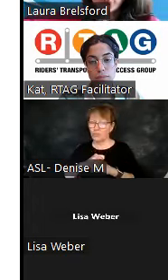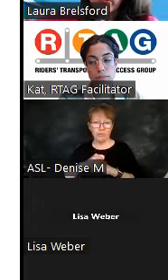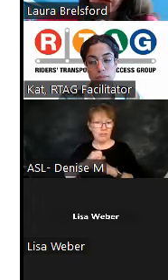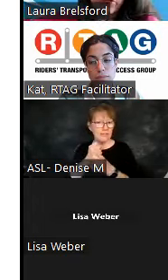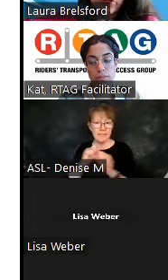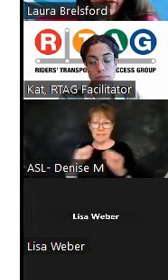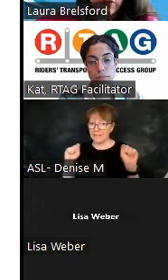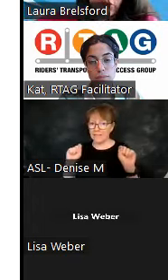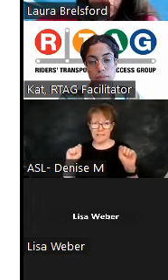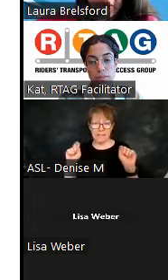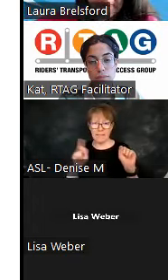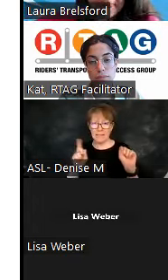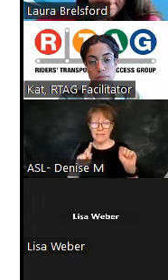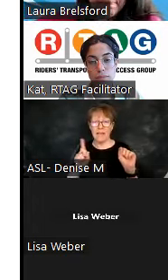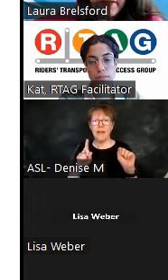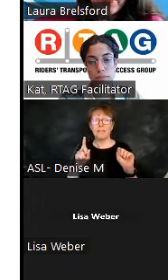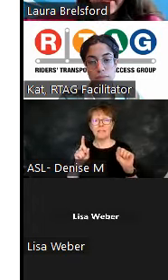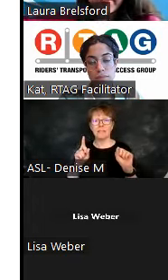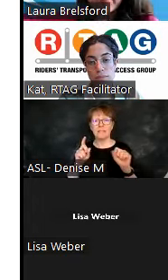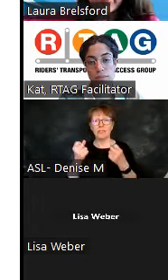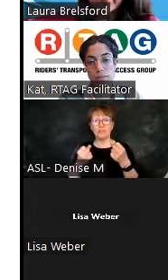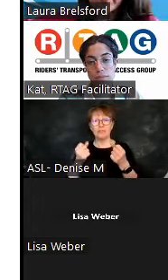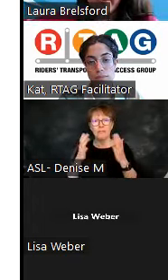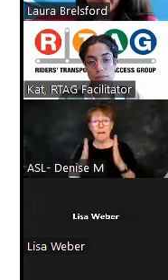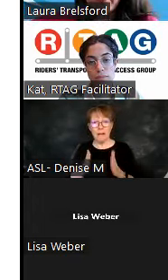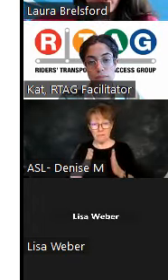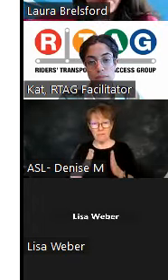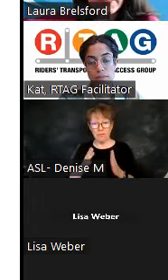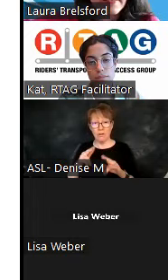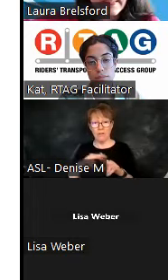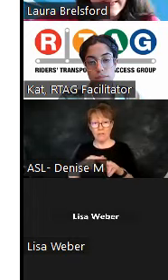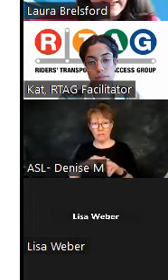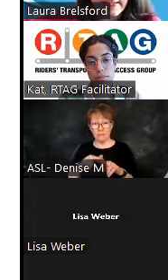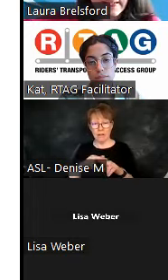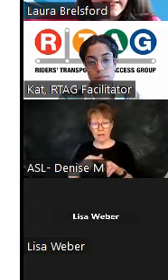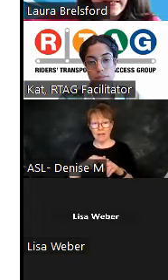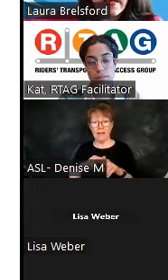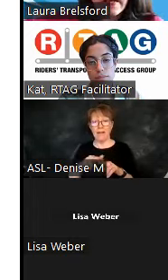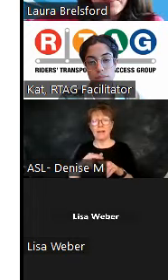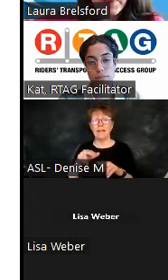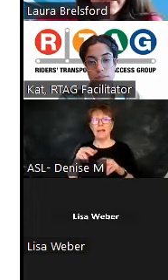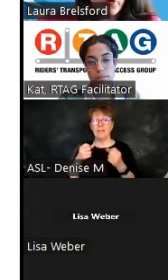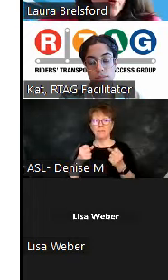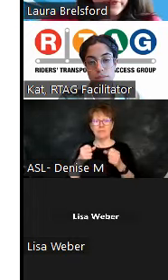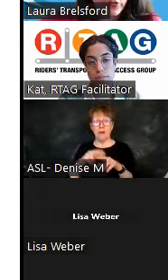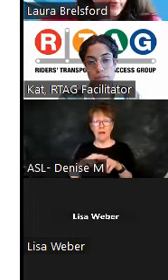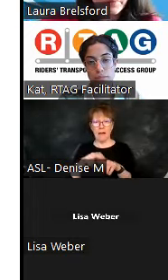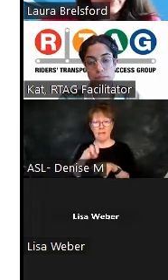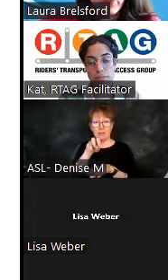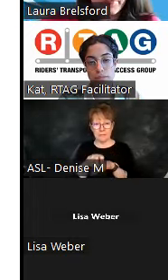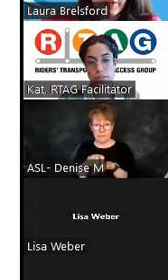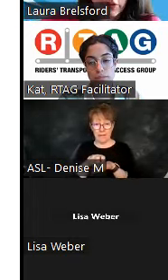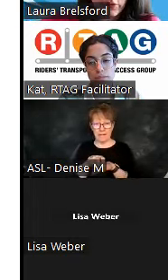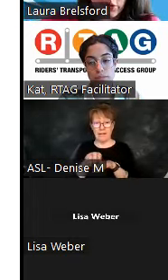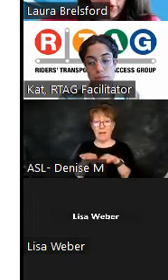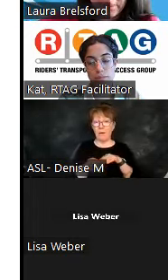they look out the train door, they can verify that nobody is standing in an open door